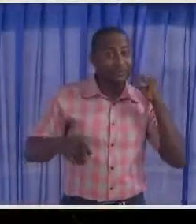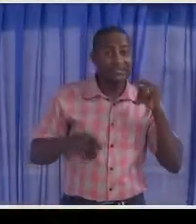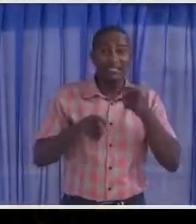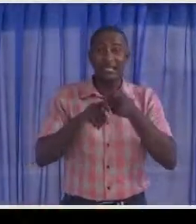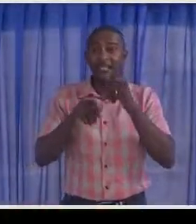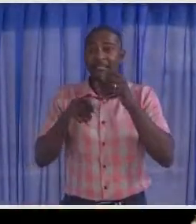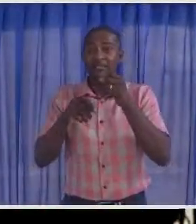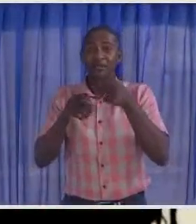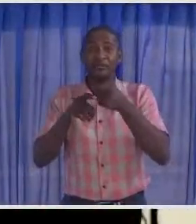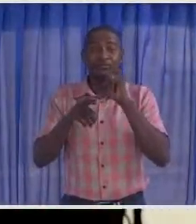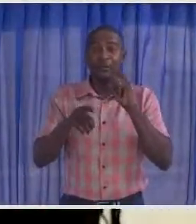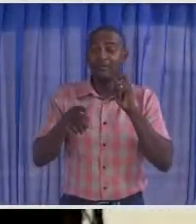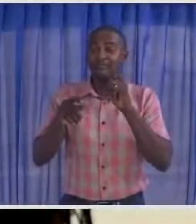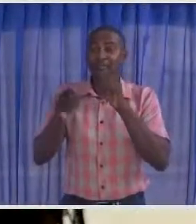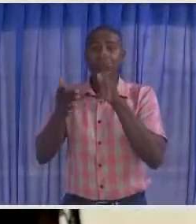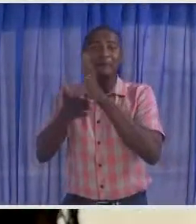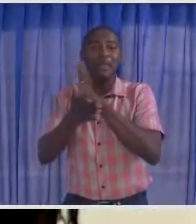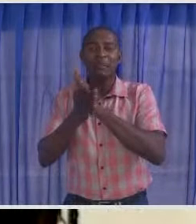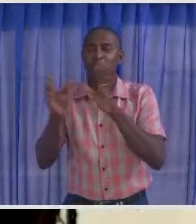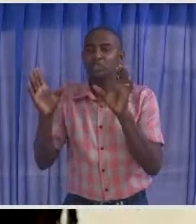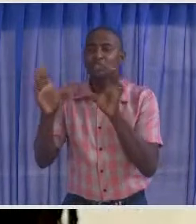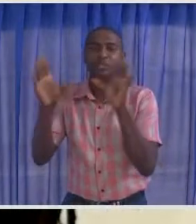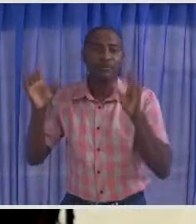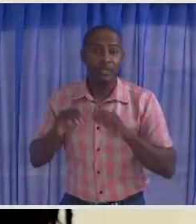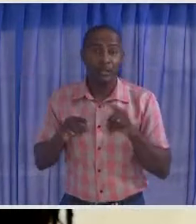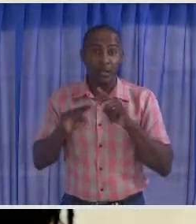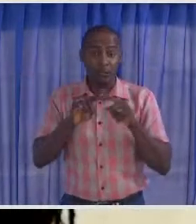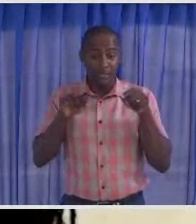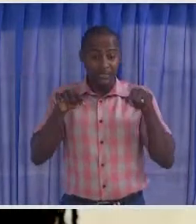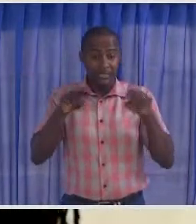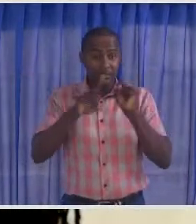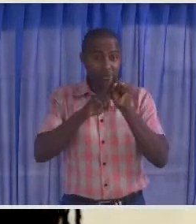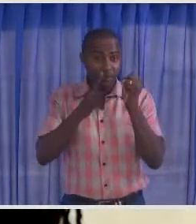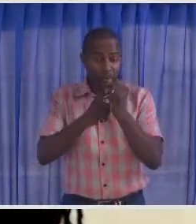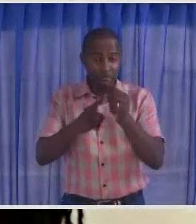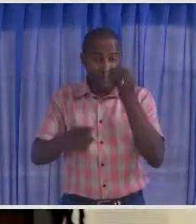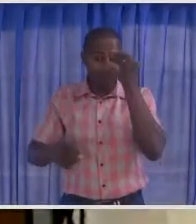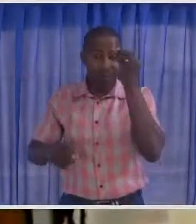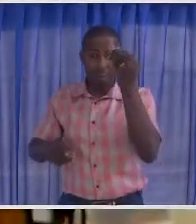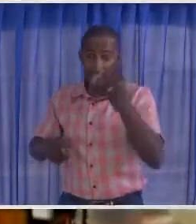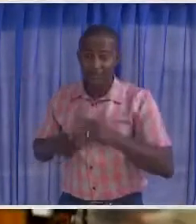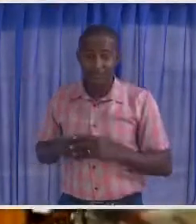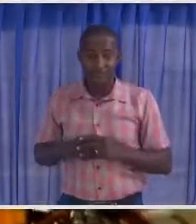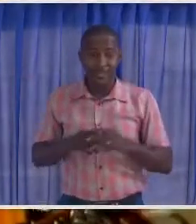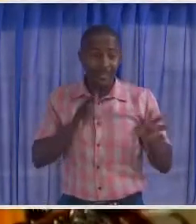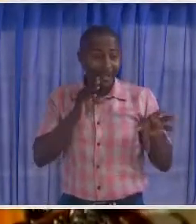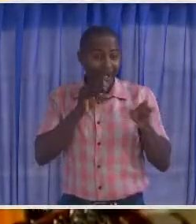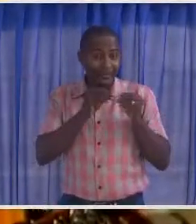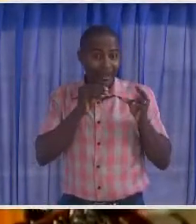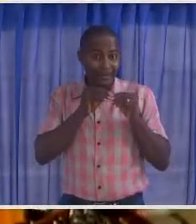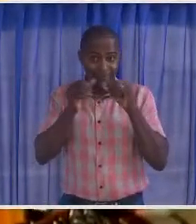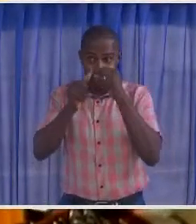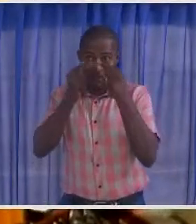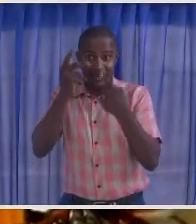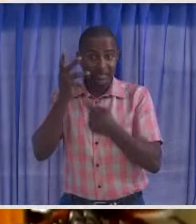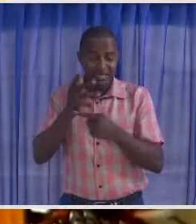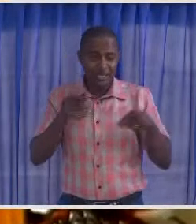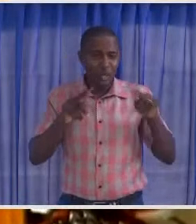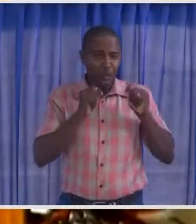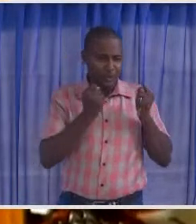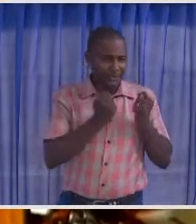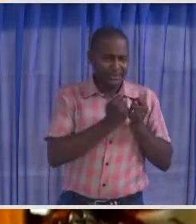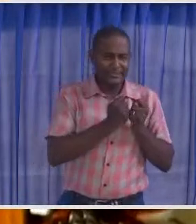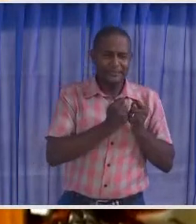paper certification. But in this case, I can tell you that added to all that, they are